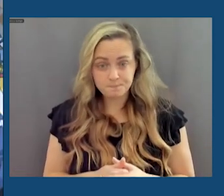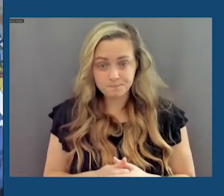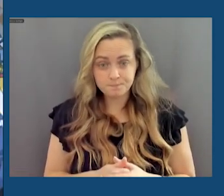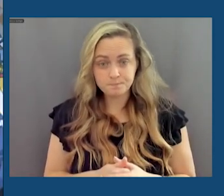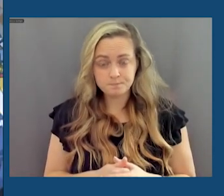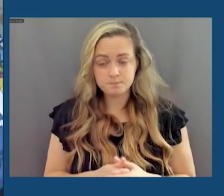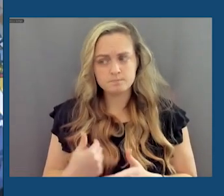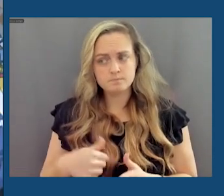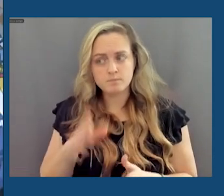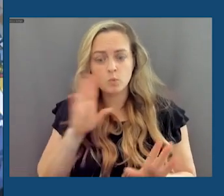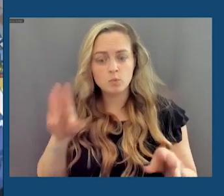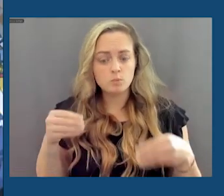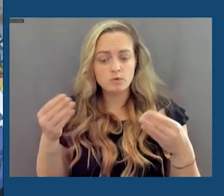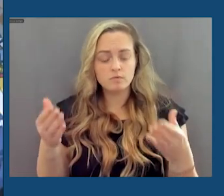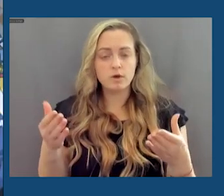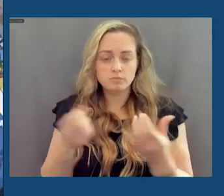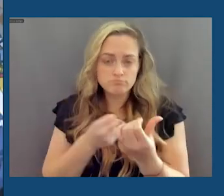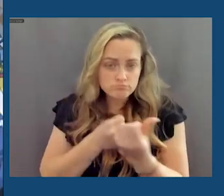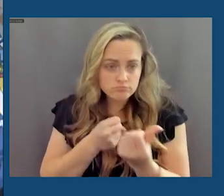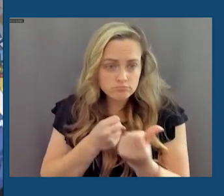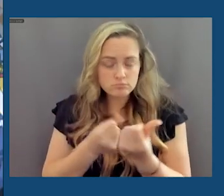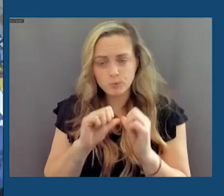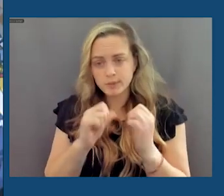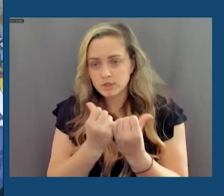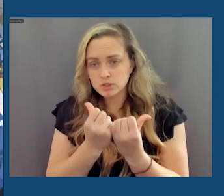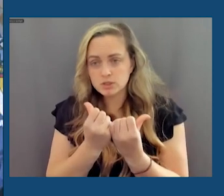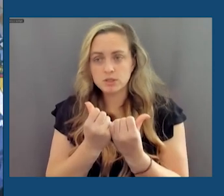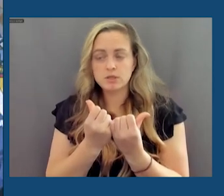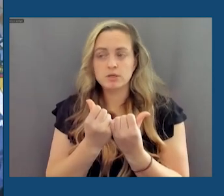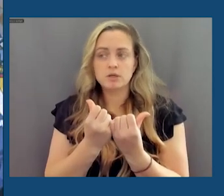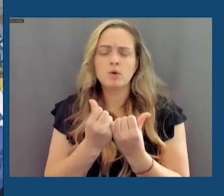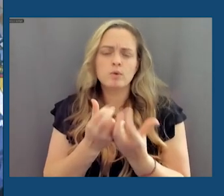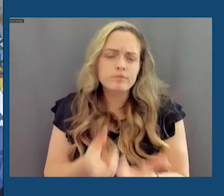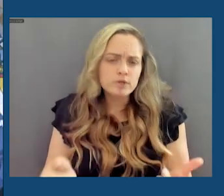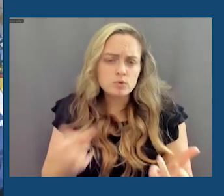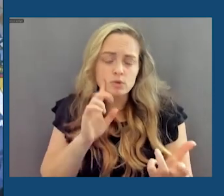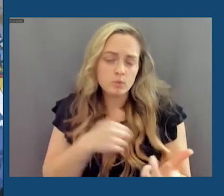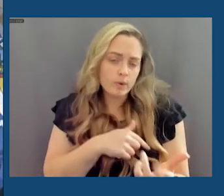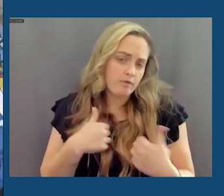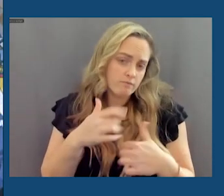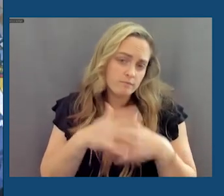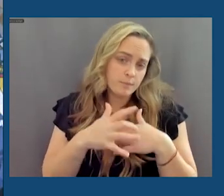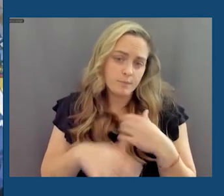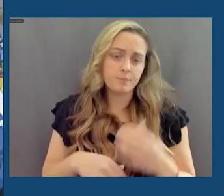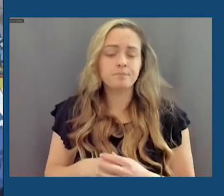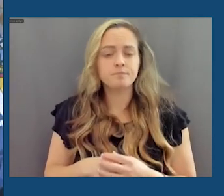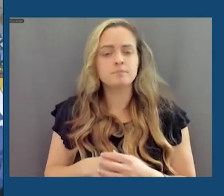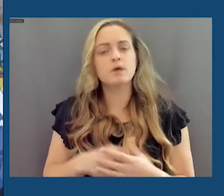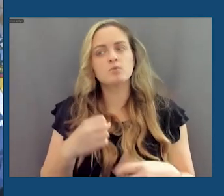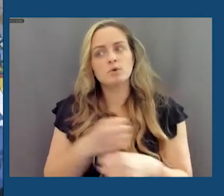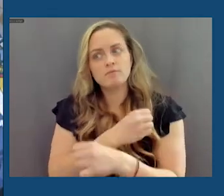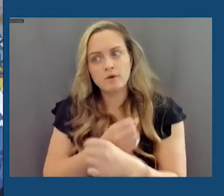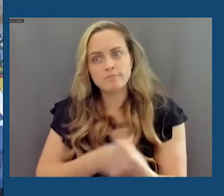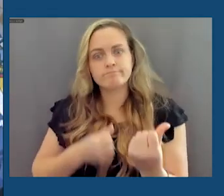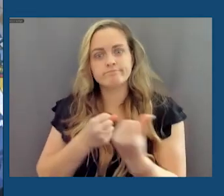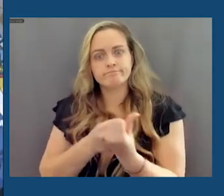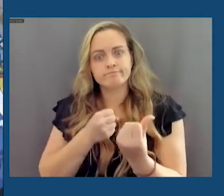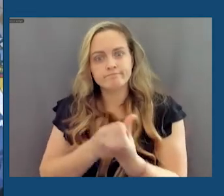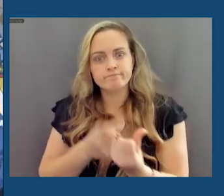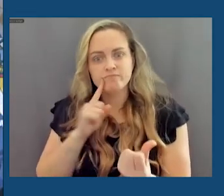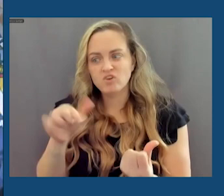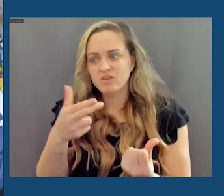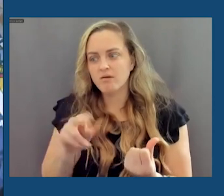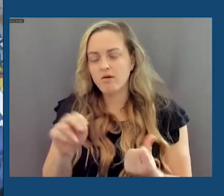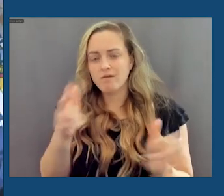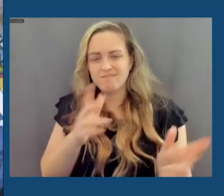will provide support to agencies with the resources that we have. As we fight the gun violence, the proof is in the